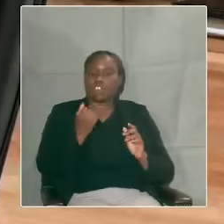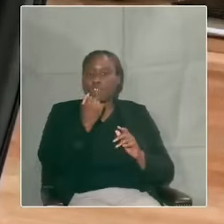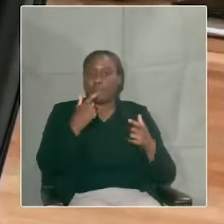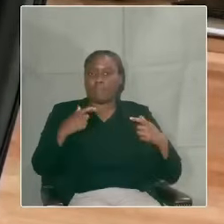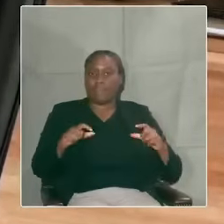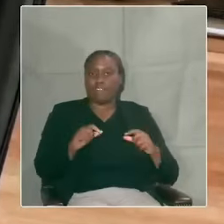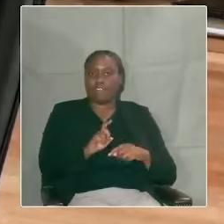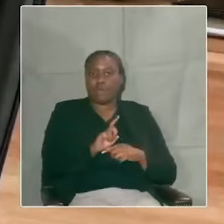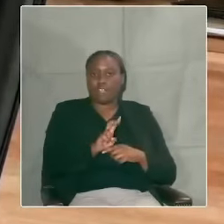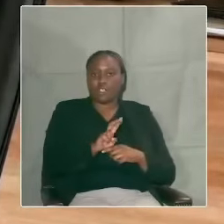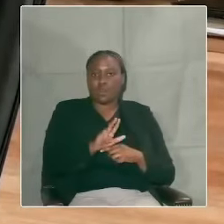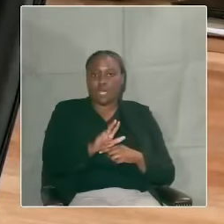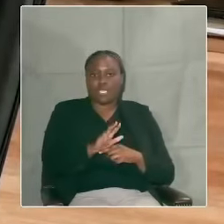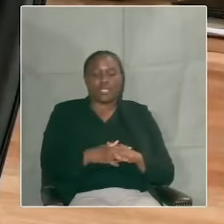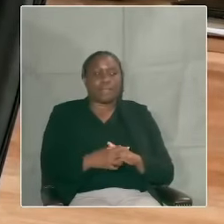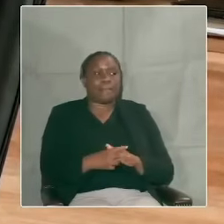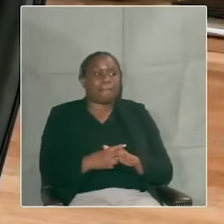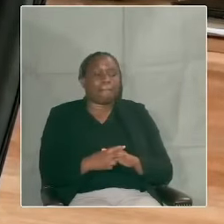paragraph 128.